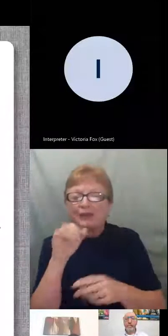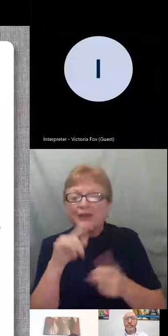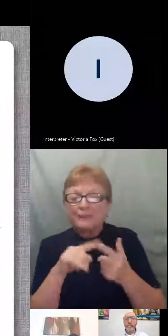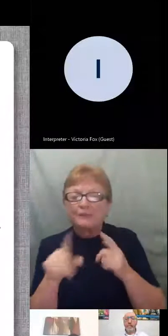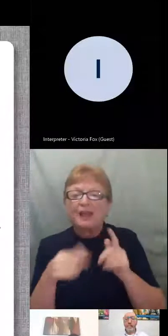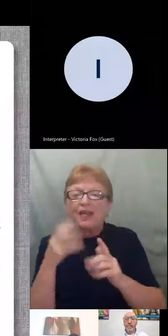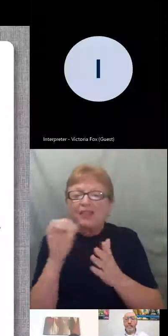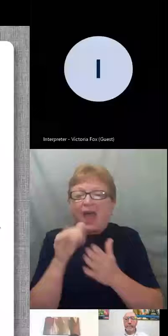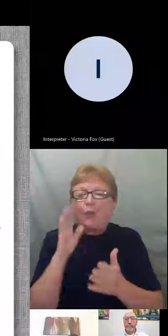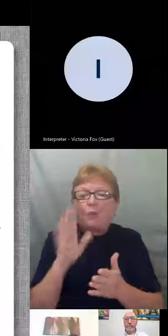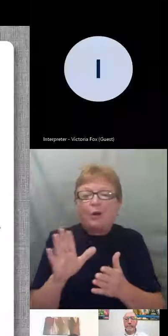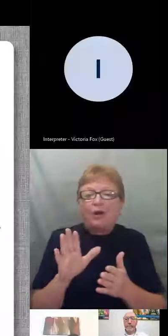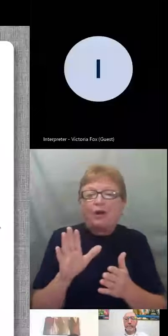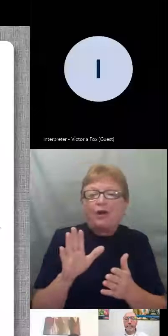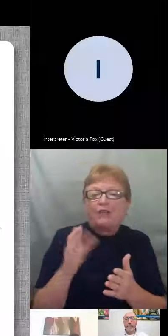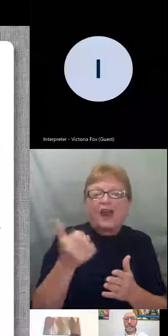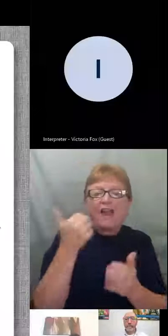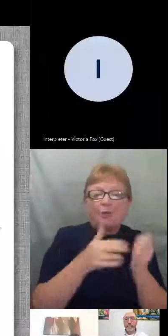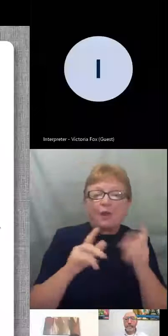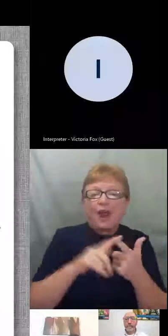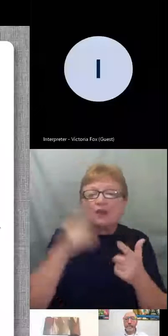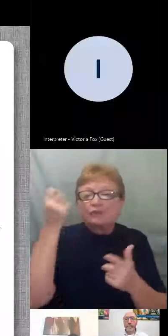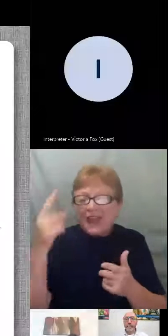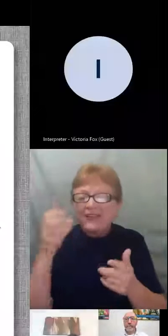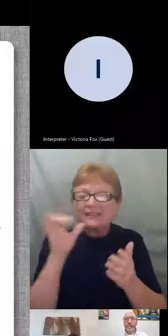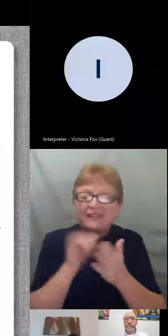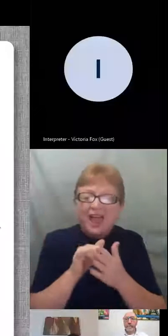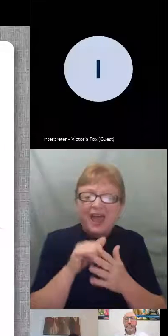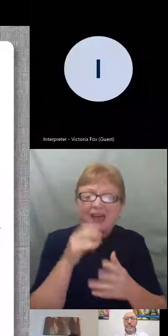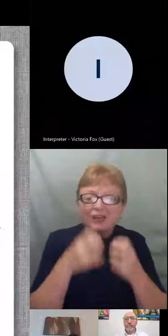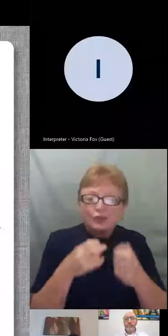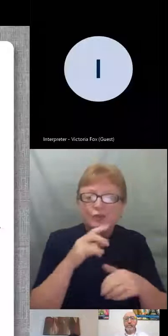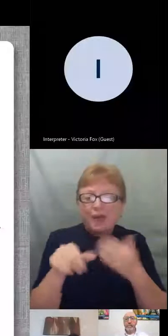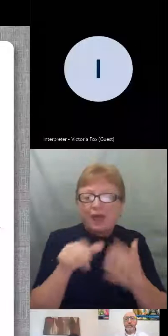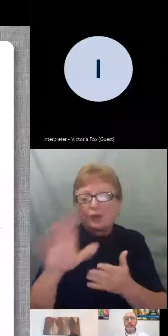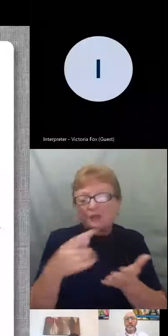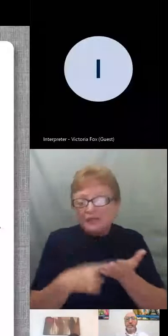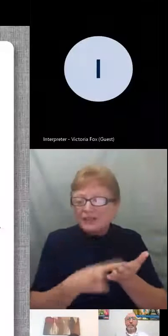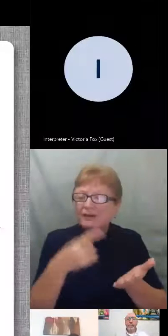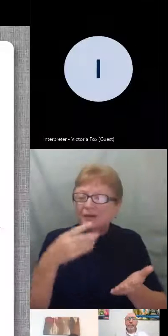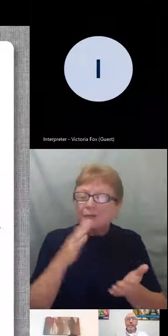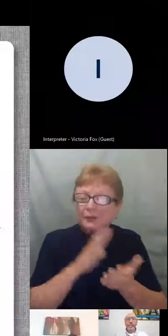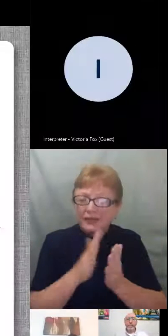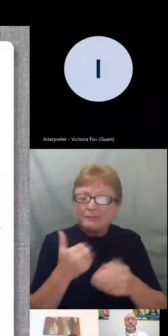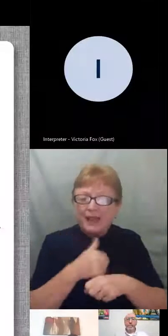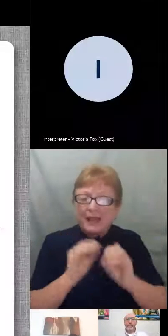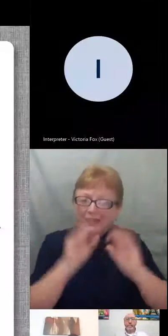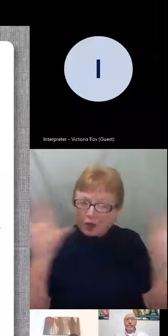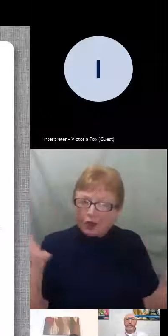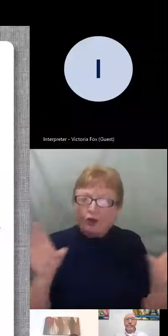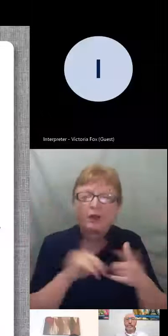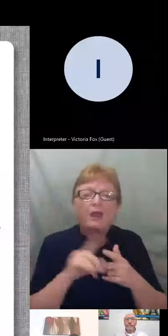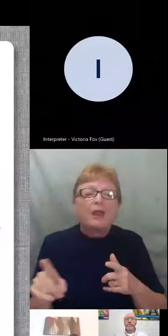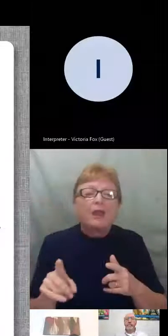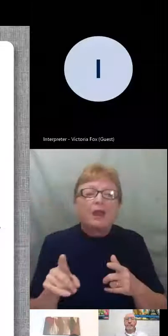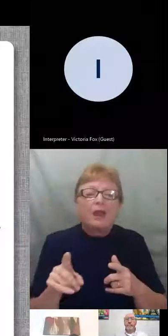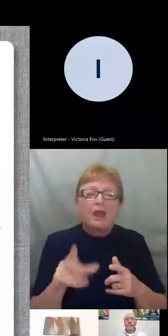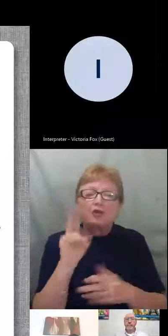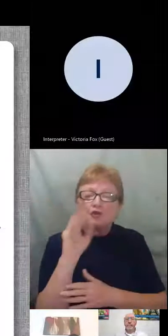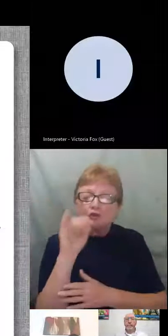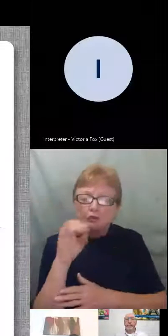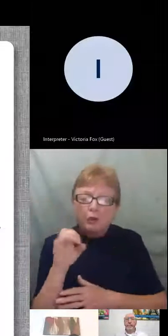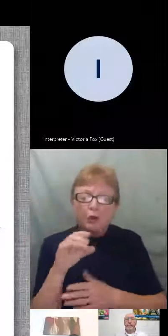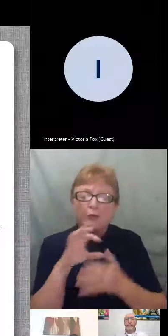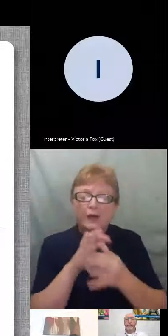Nurture relationships. Advocacy is a joint venture. Find your allies and work with them